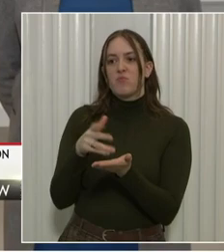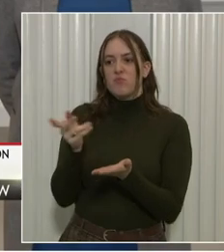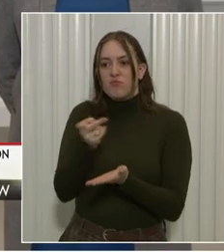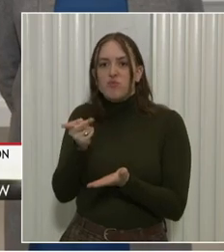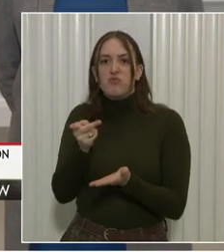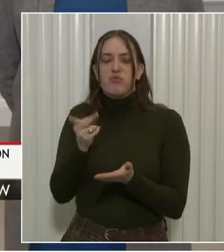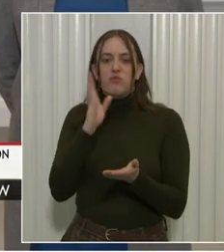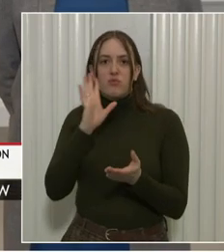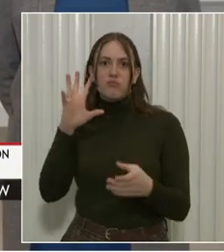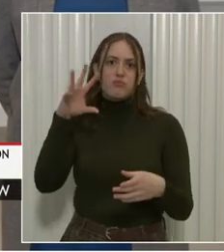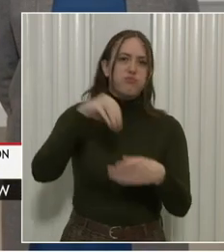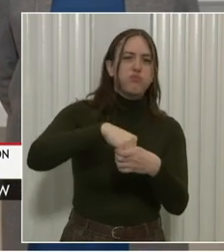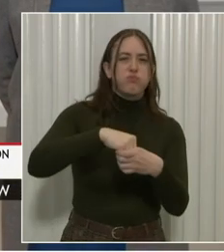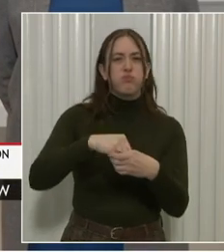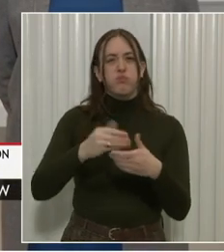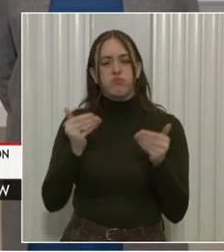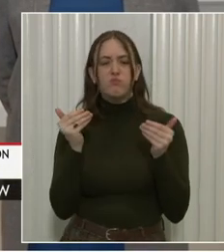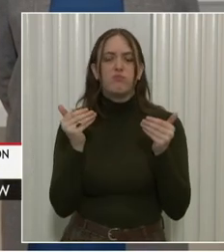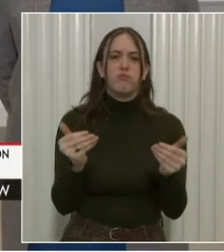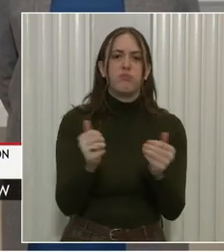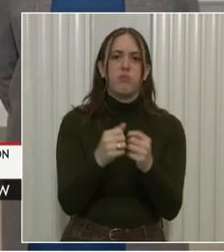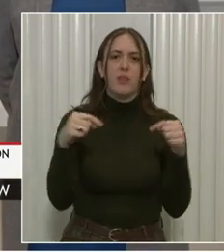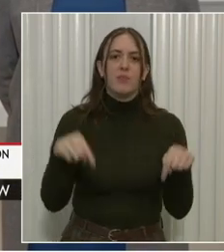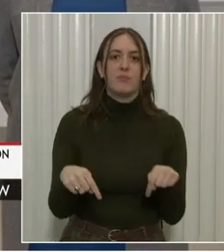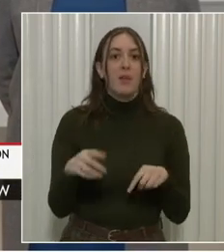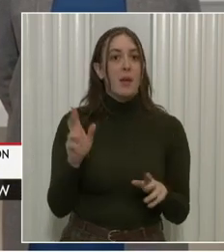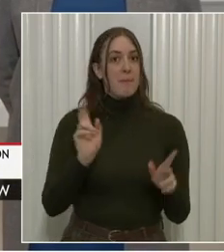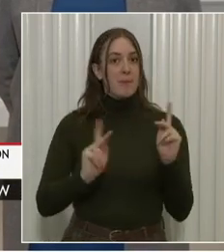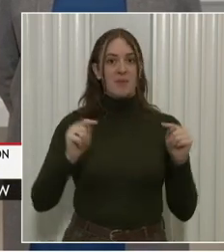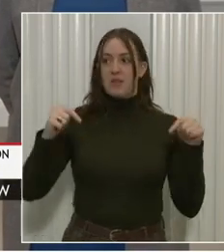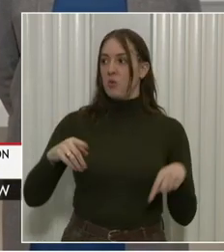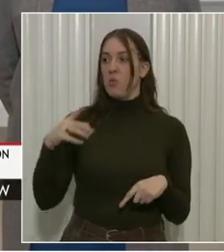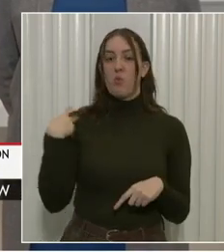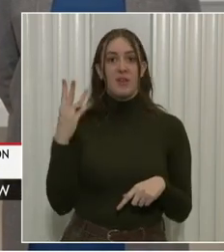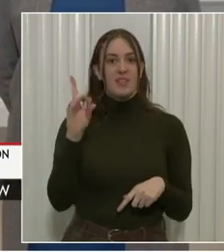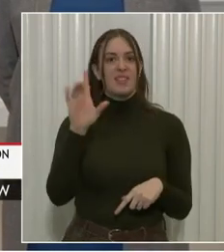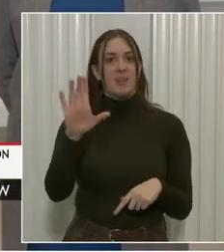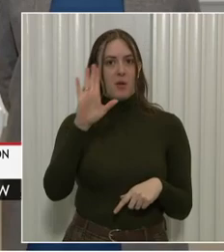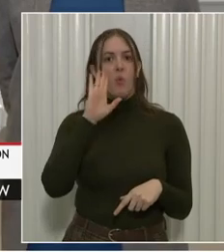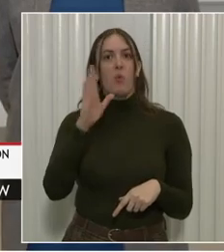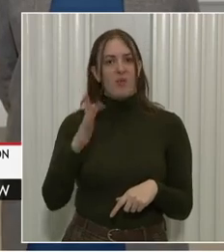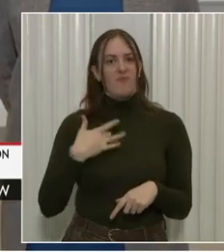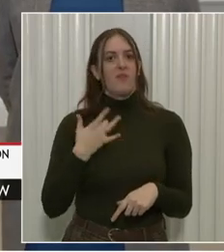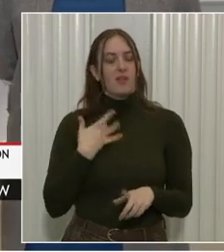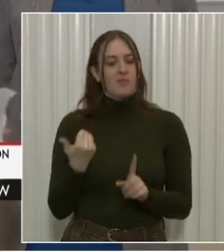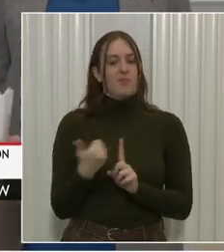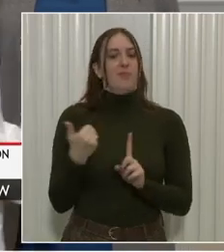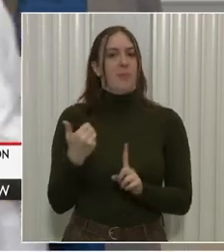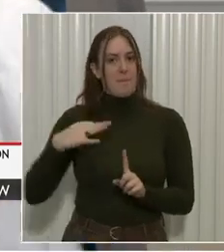and resolve. The people of Washington, D.C. will realize the benefits of our hard work. Thank you.